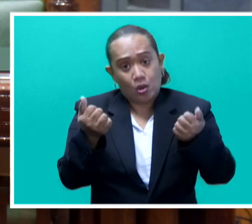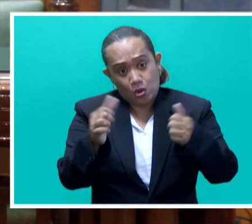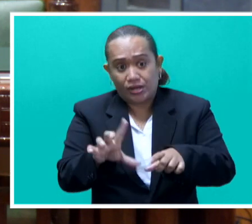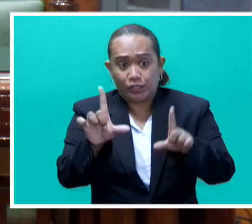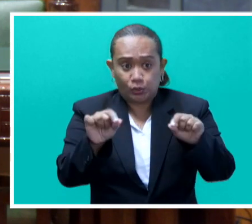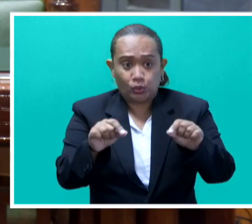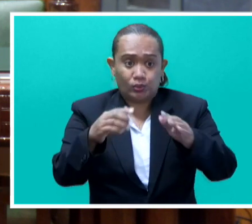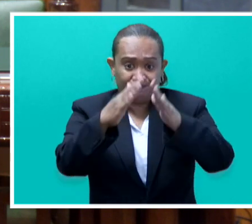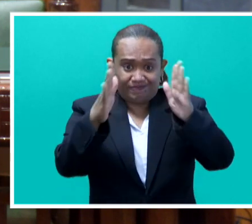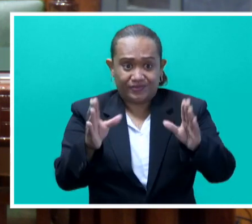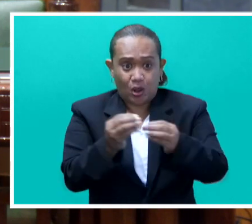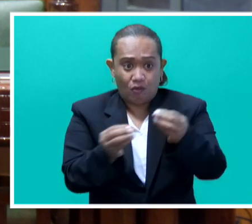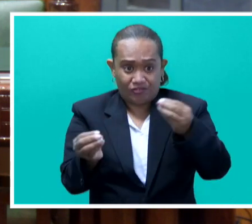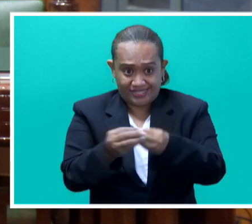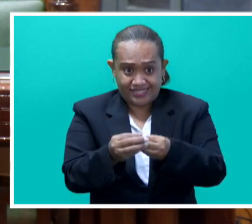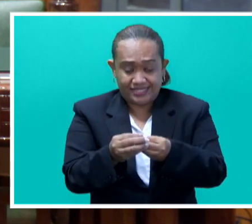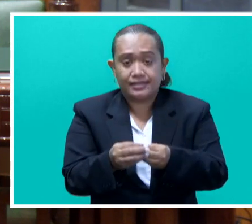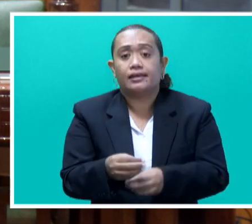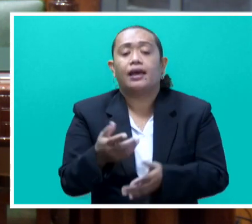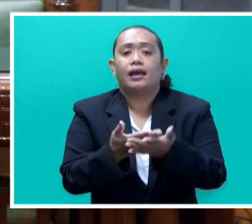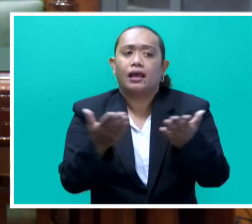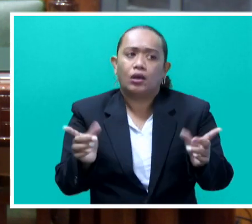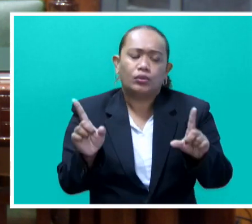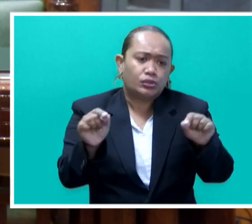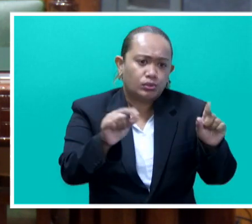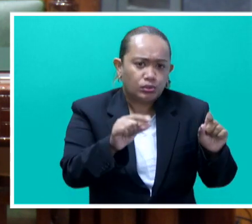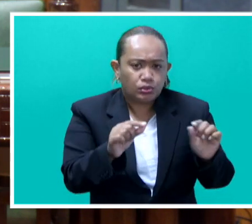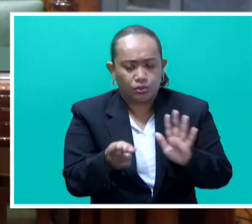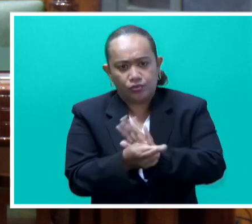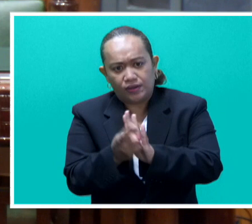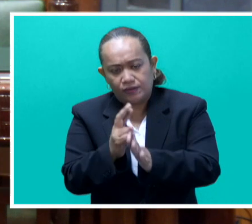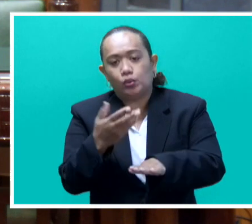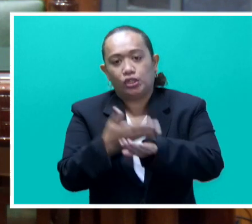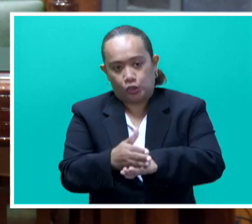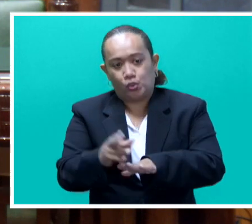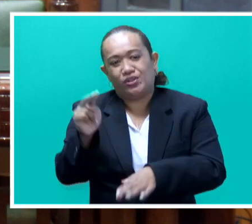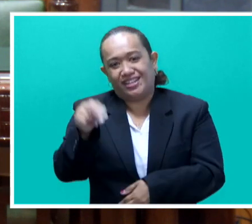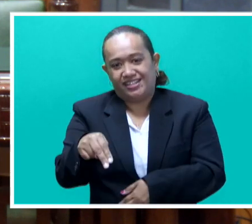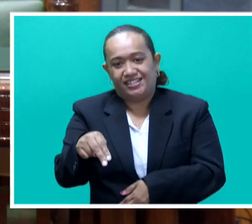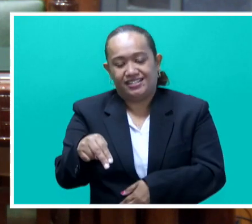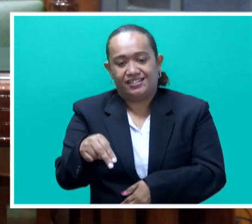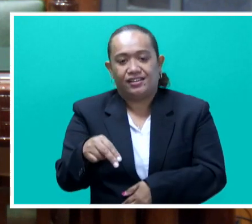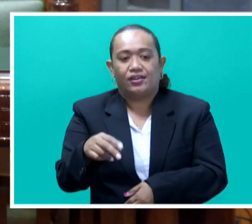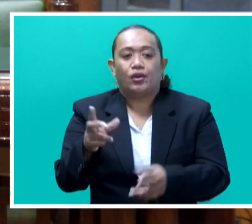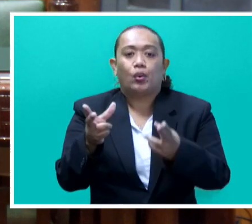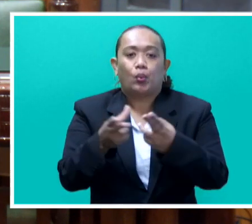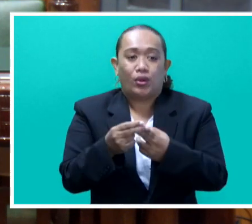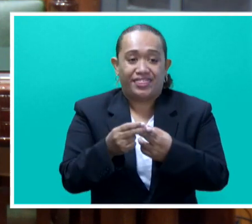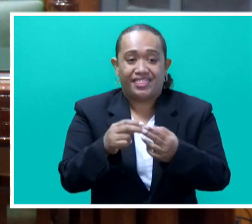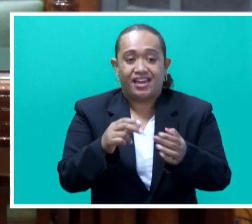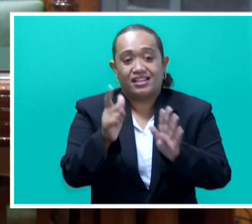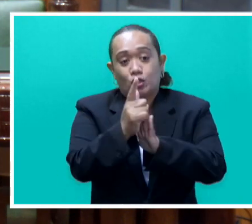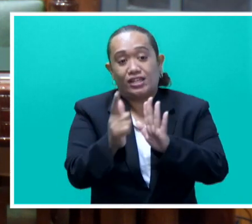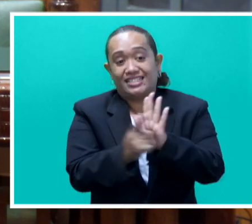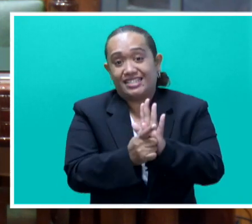sir, in 2020, it was agreed that a fresh review be carried out in consultation with the Office of the Solicitor General. This took into